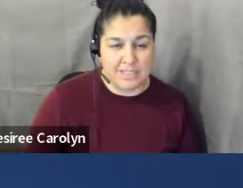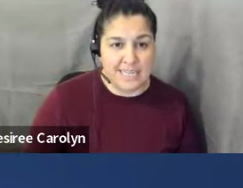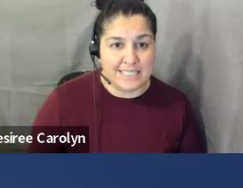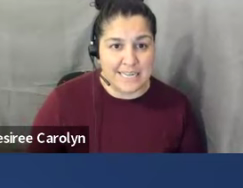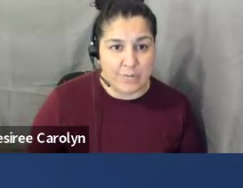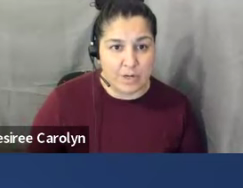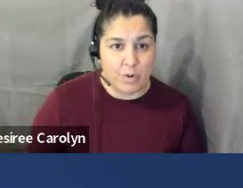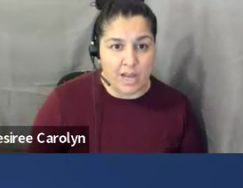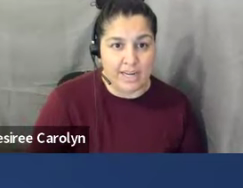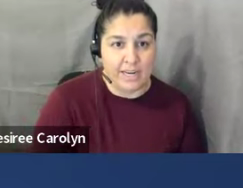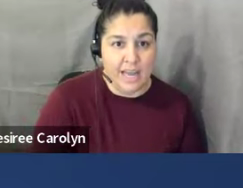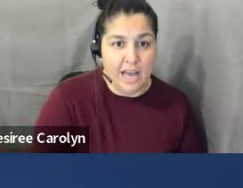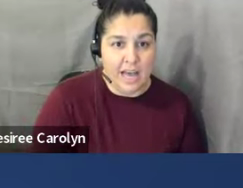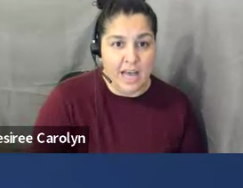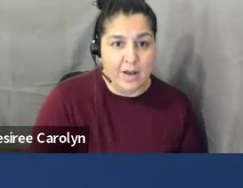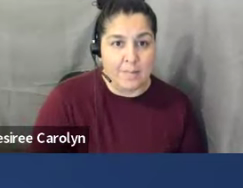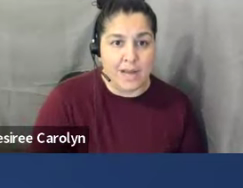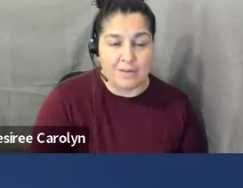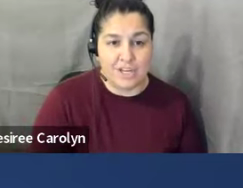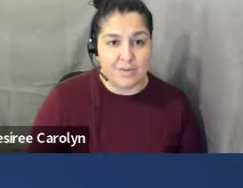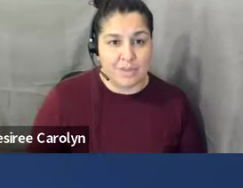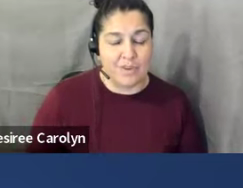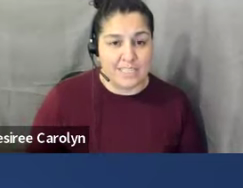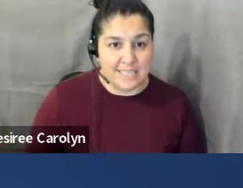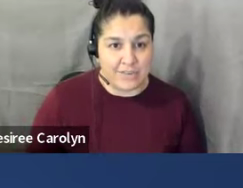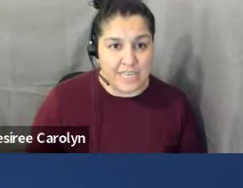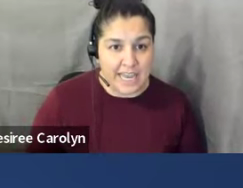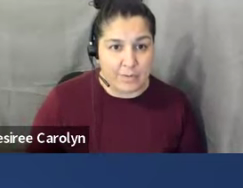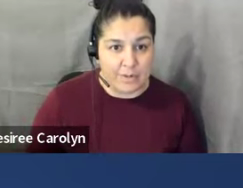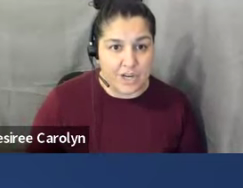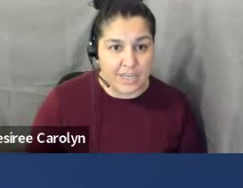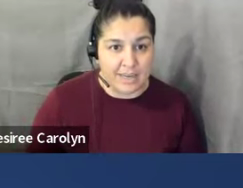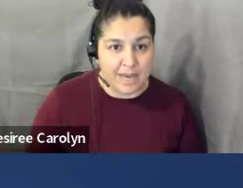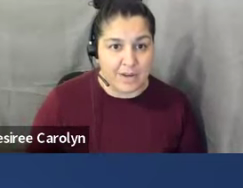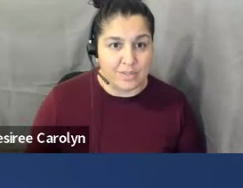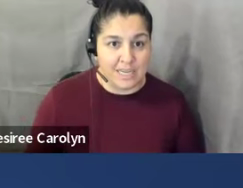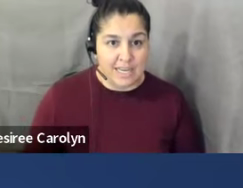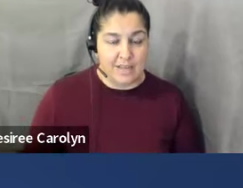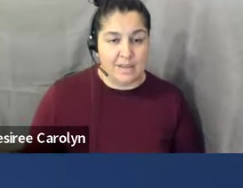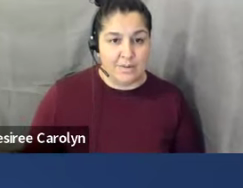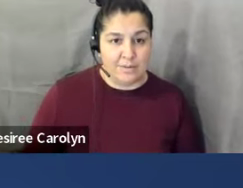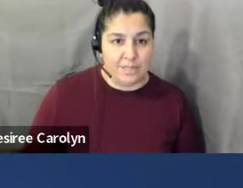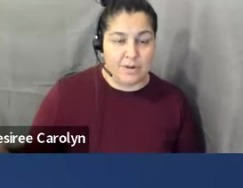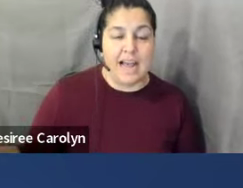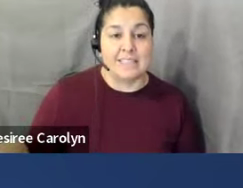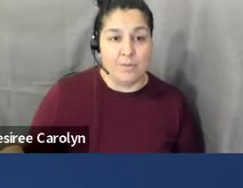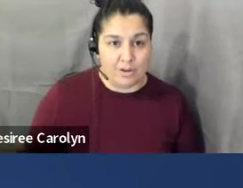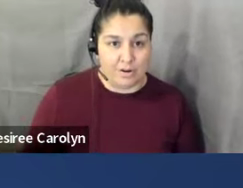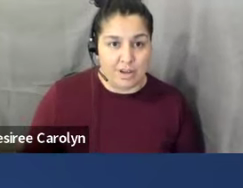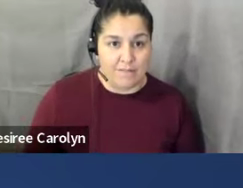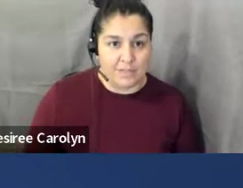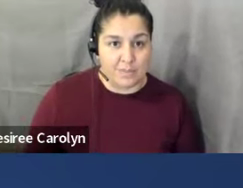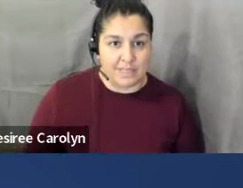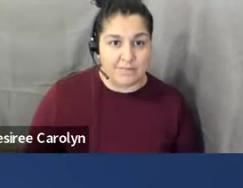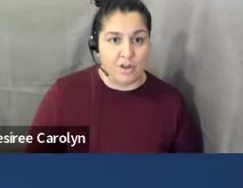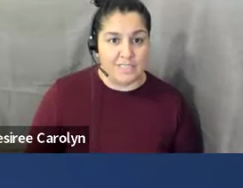talk about text to 911. I was talking with friends the other day, and we were talking about, they were asking whether